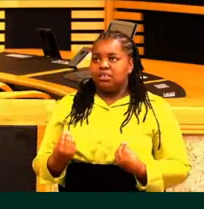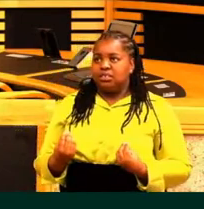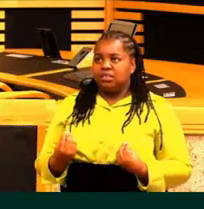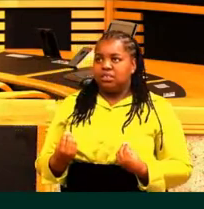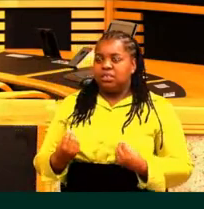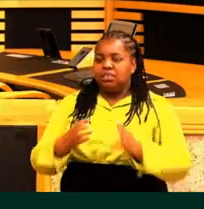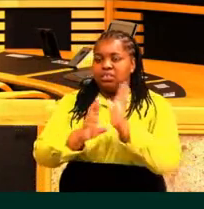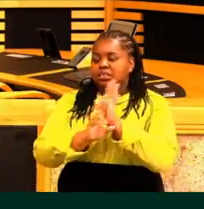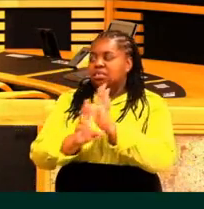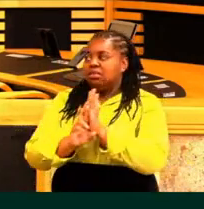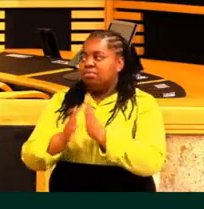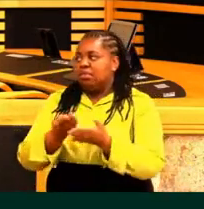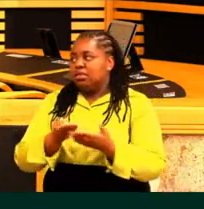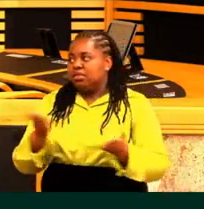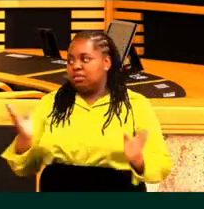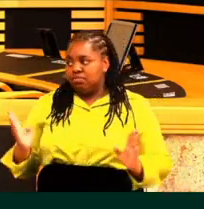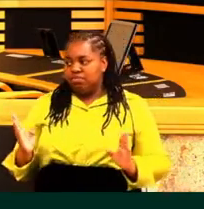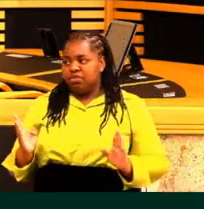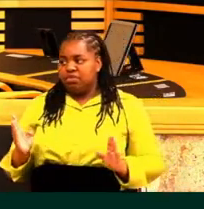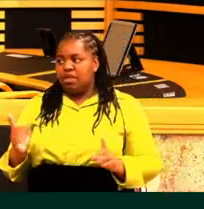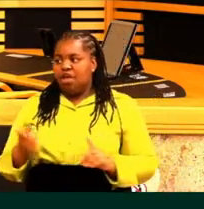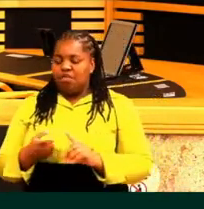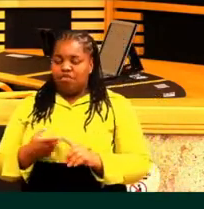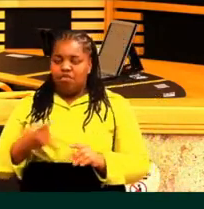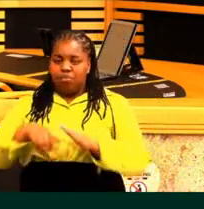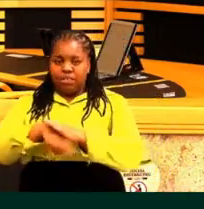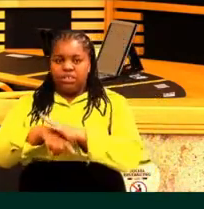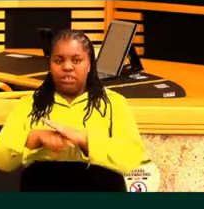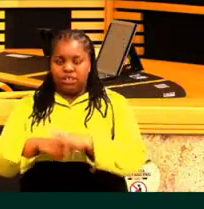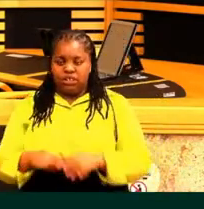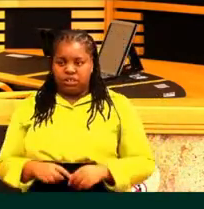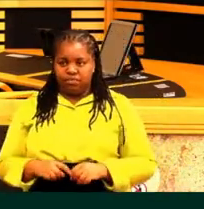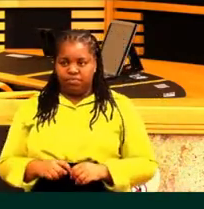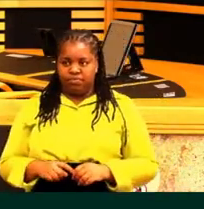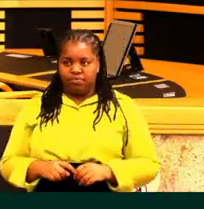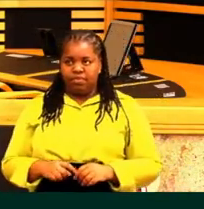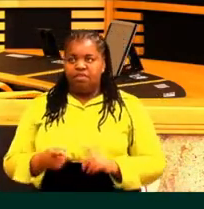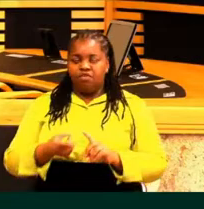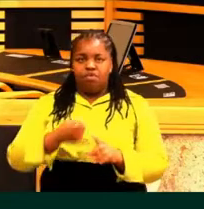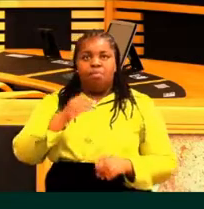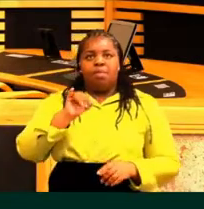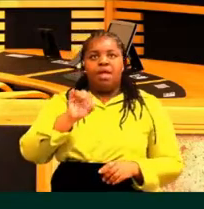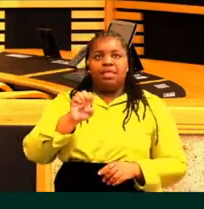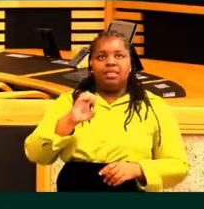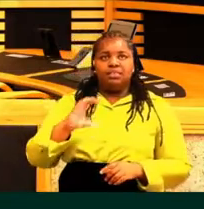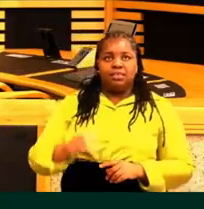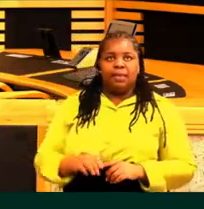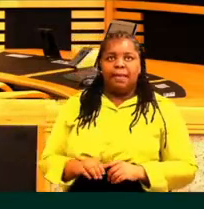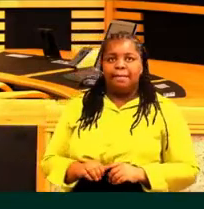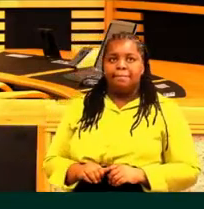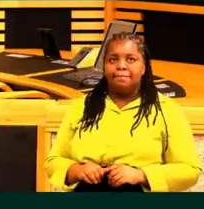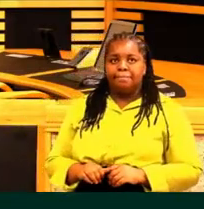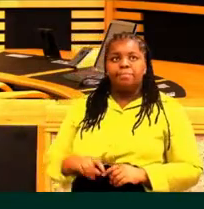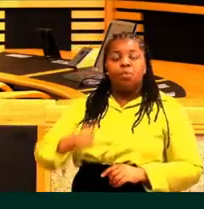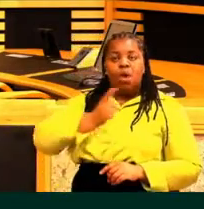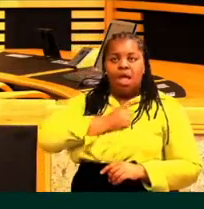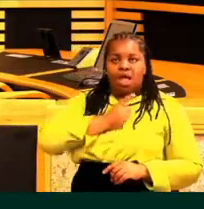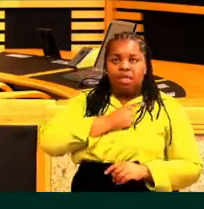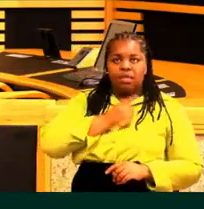Representatives as a soccer which district from IEC foreign